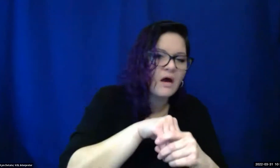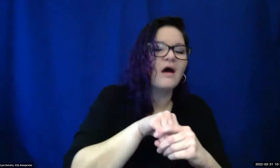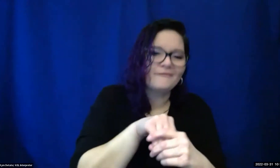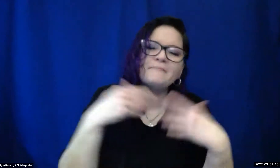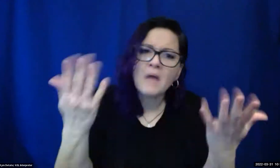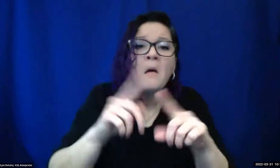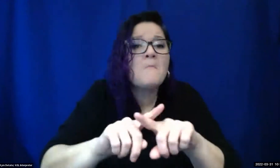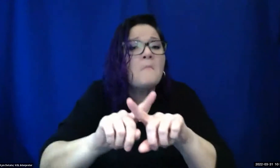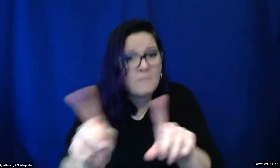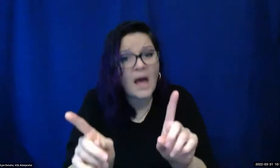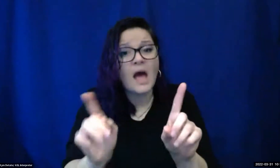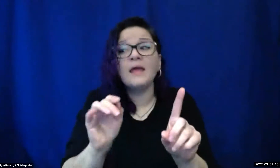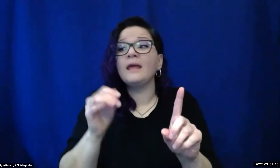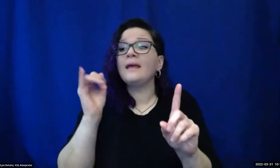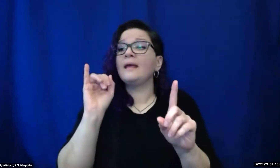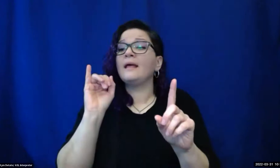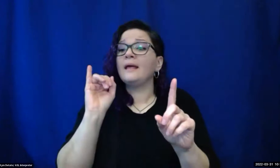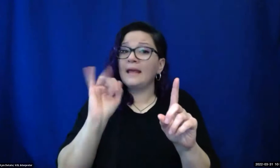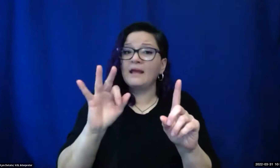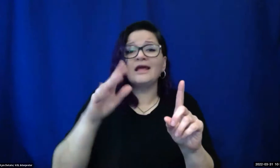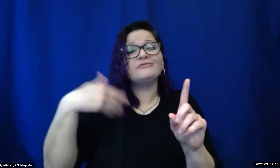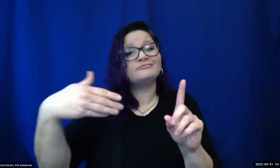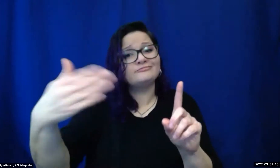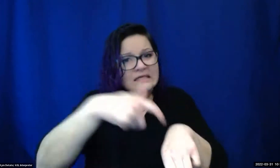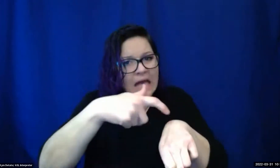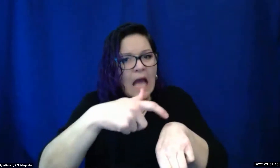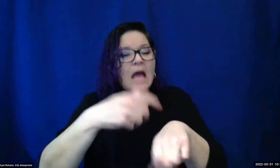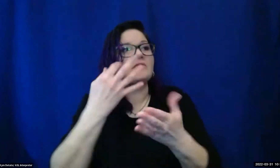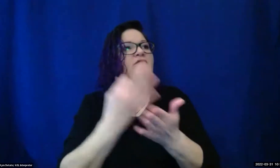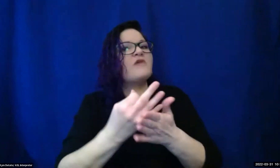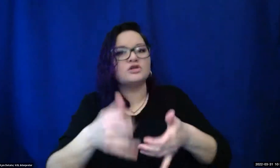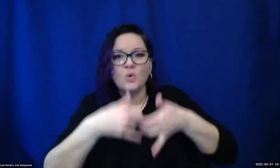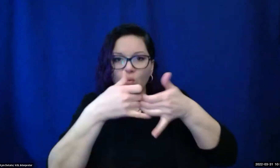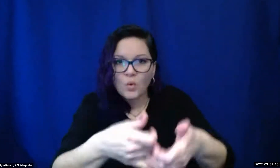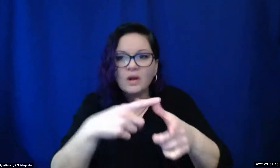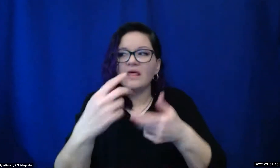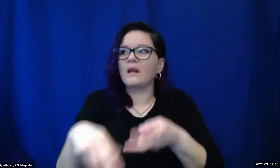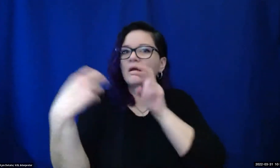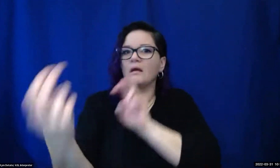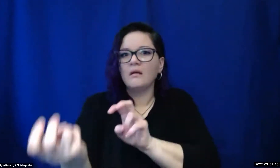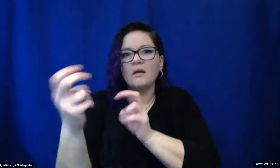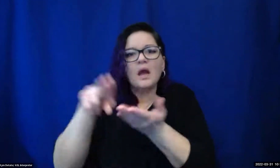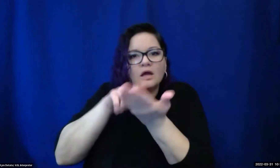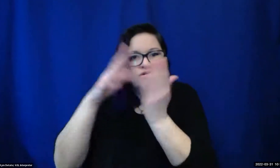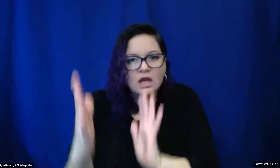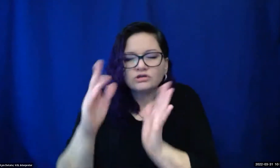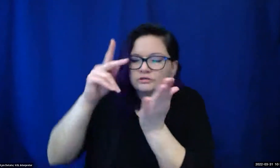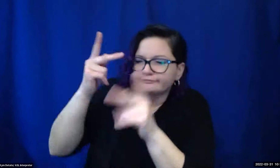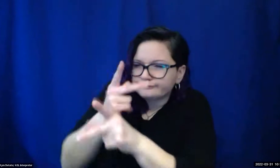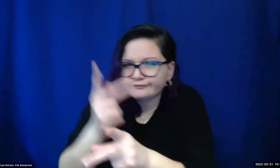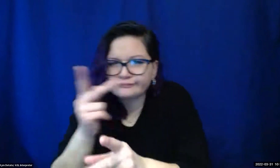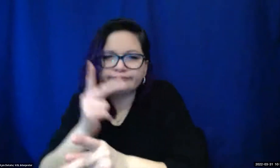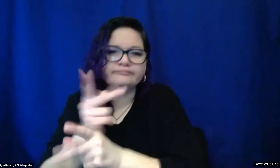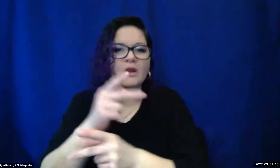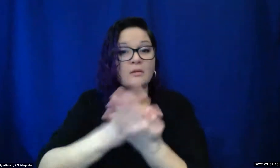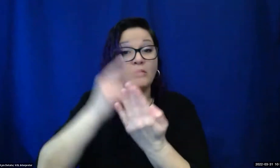is, once we get to a point where funds have been awarded and we sit down with the contractor and scope out the project, at that